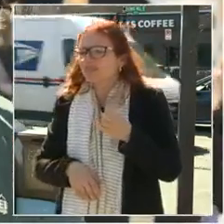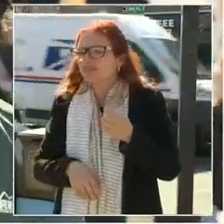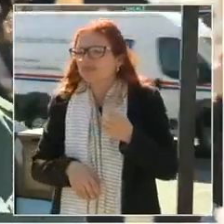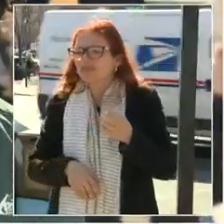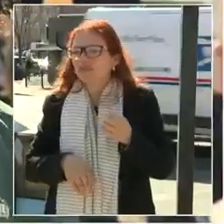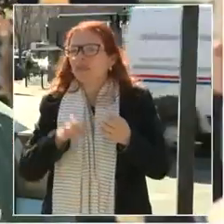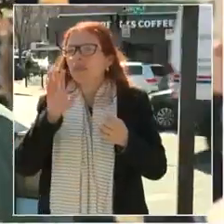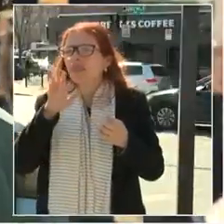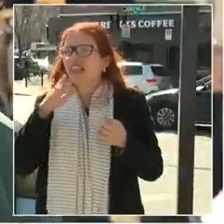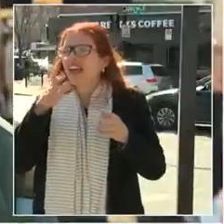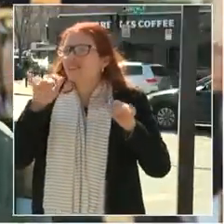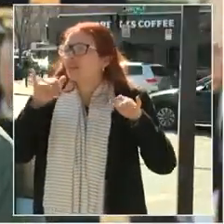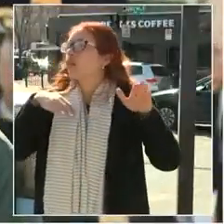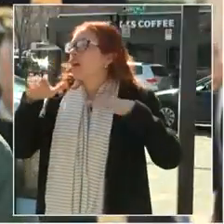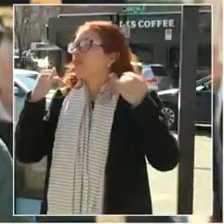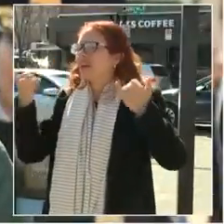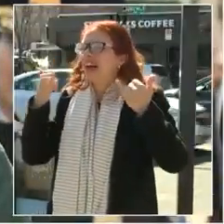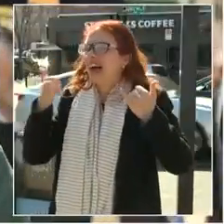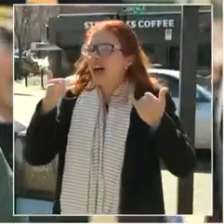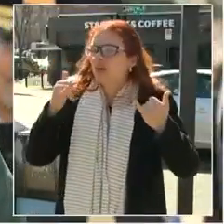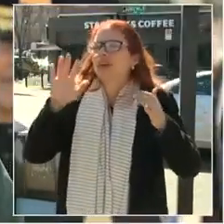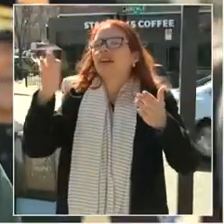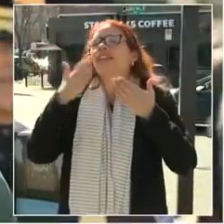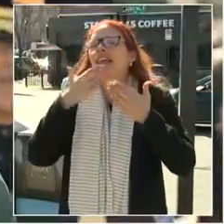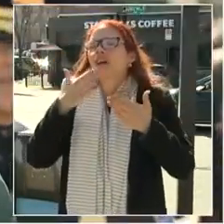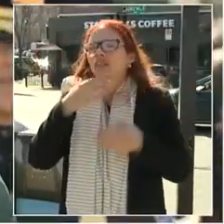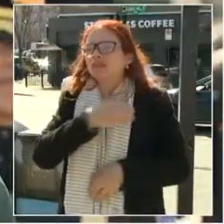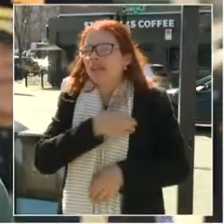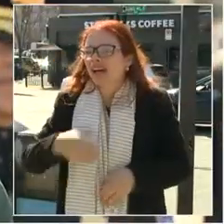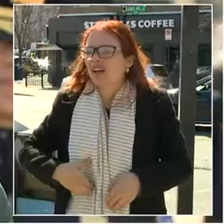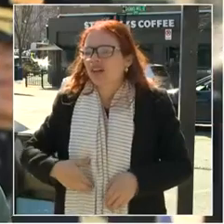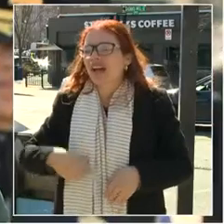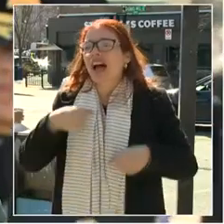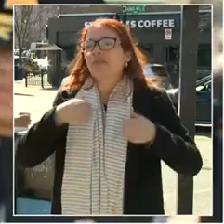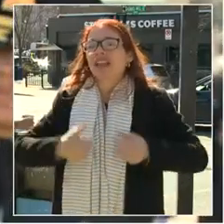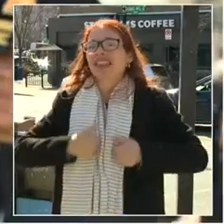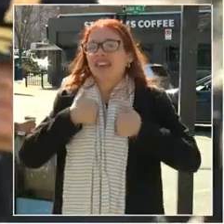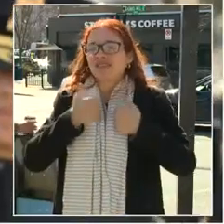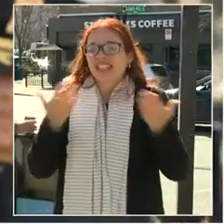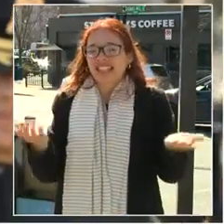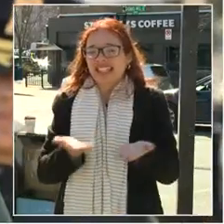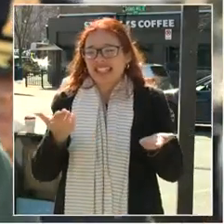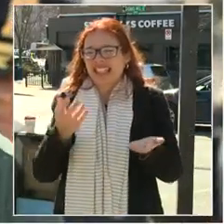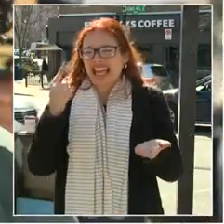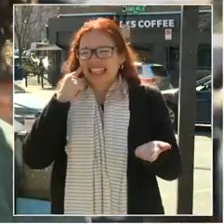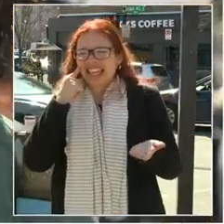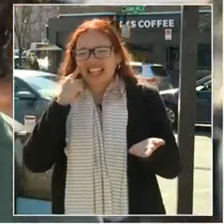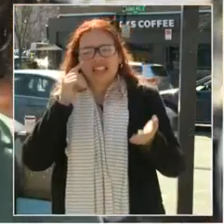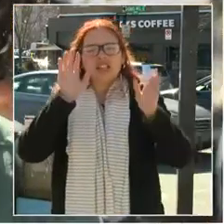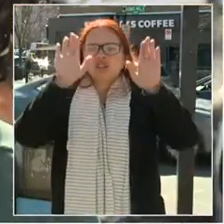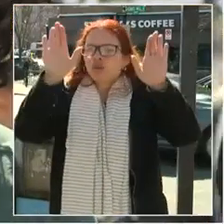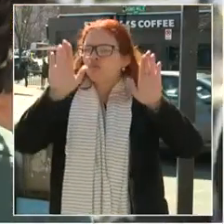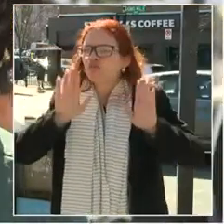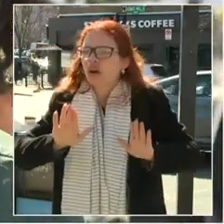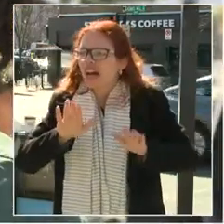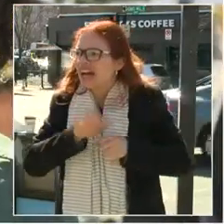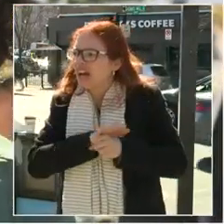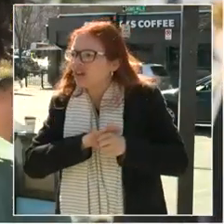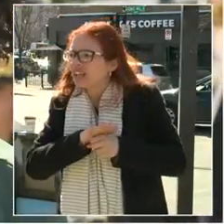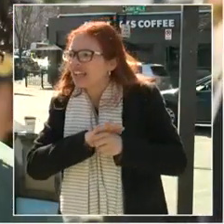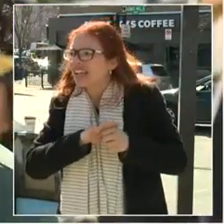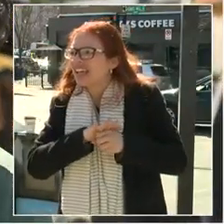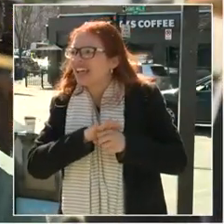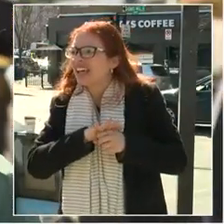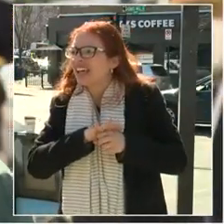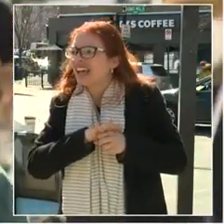walking. Thank you, Mayor. I live in this area, and I think it's a great area. The diversity in